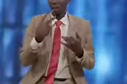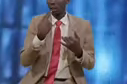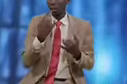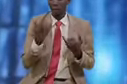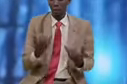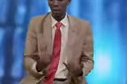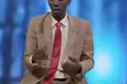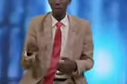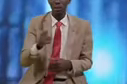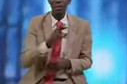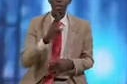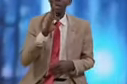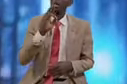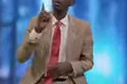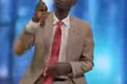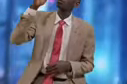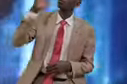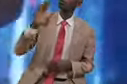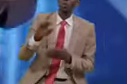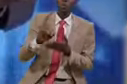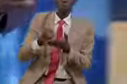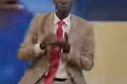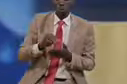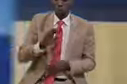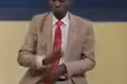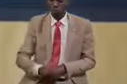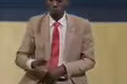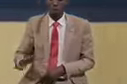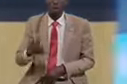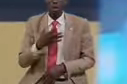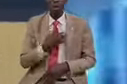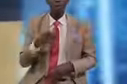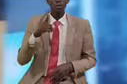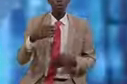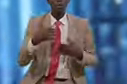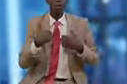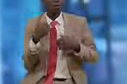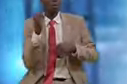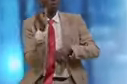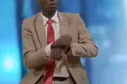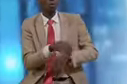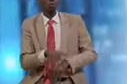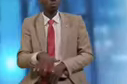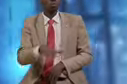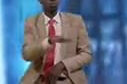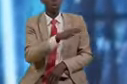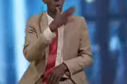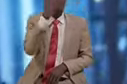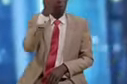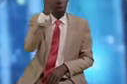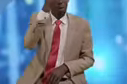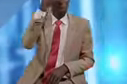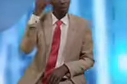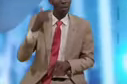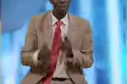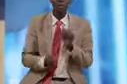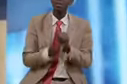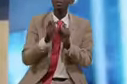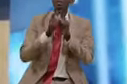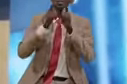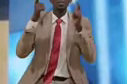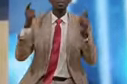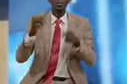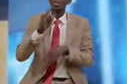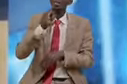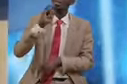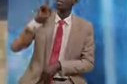God, little children, and you have overcome them, because greater is he